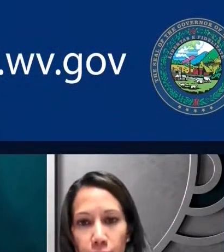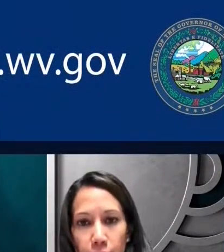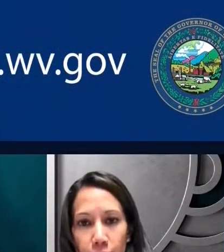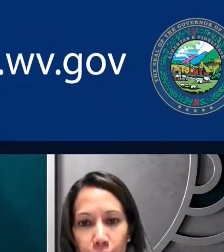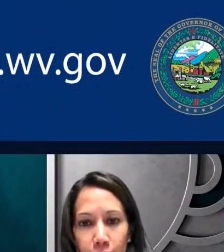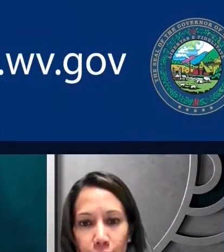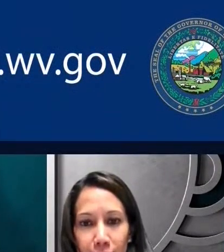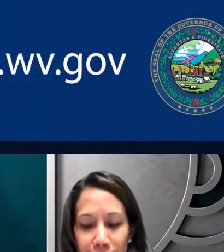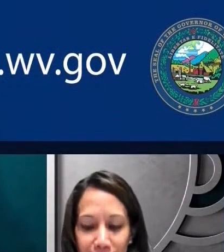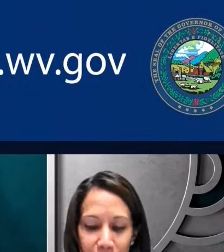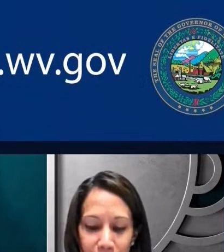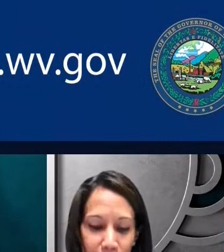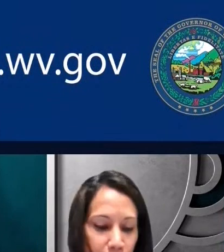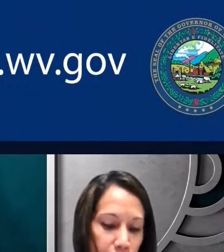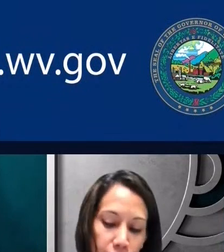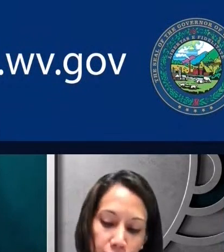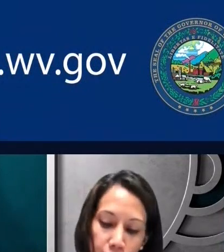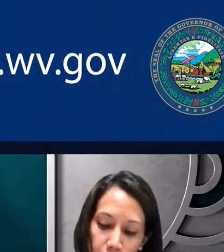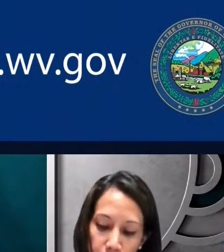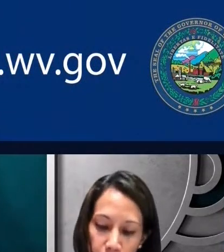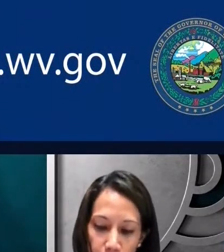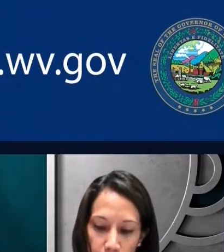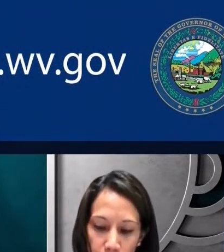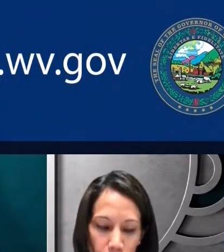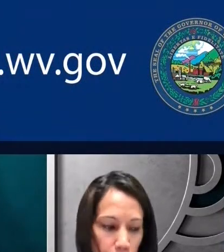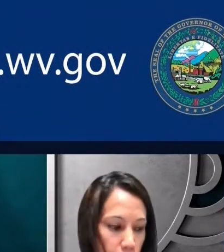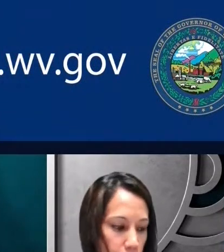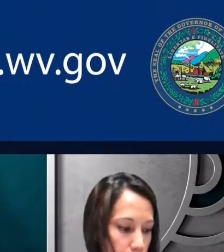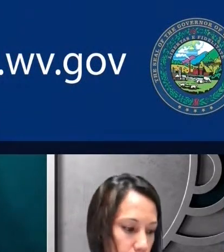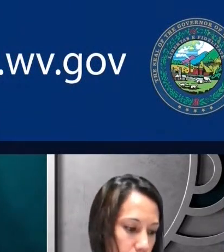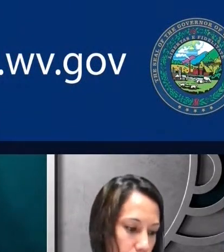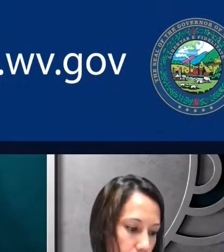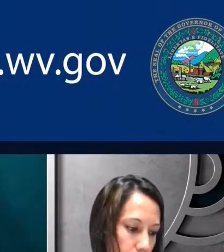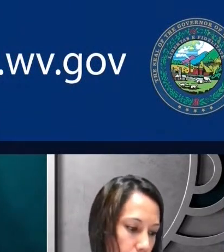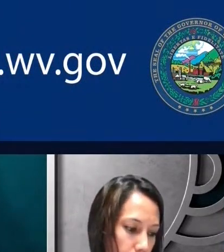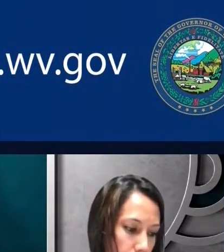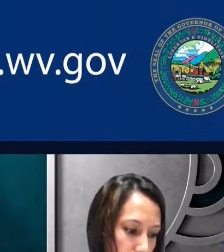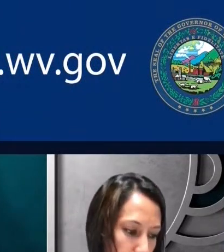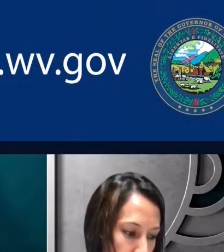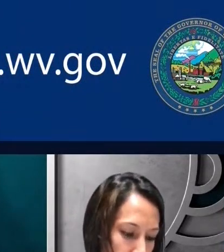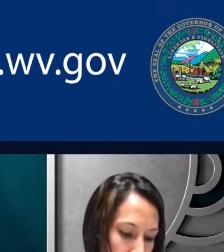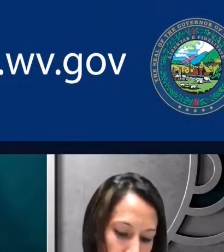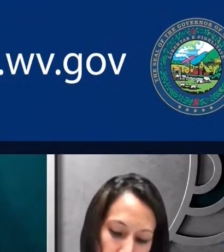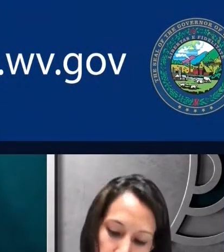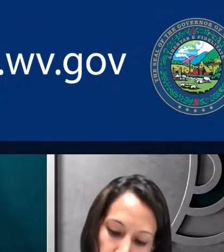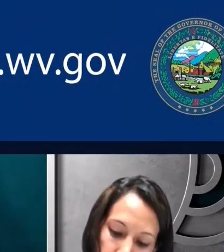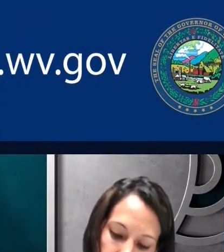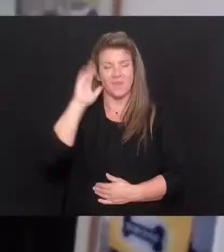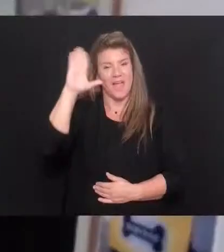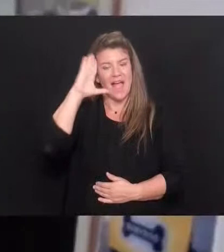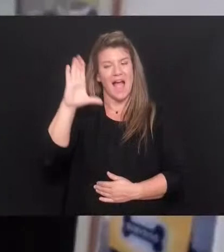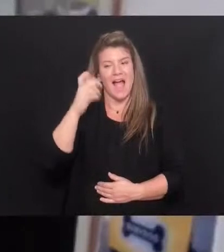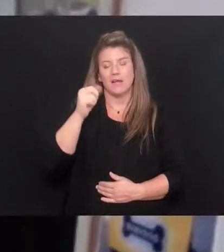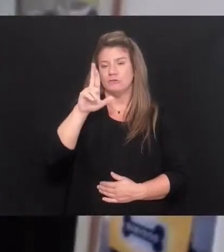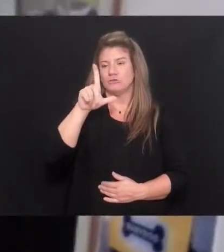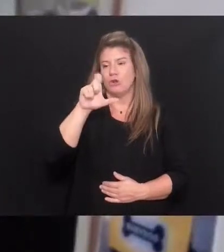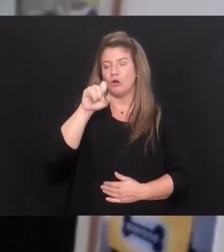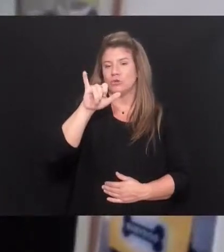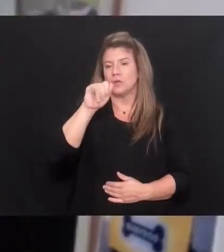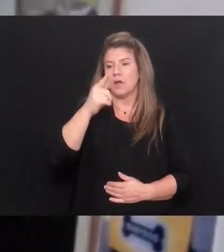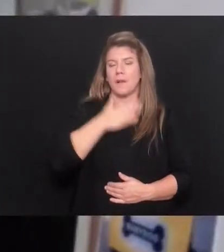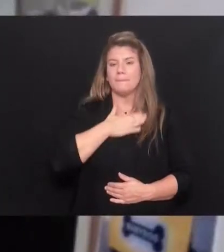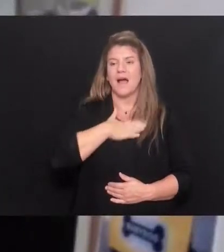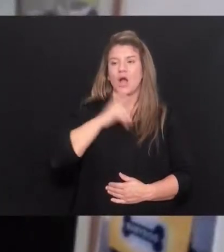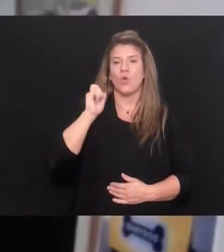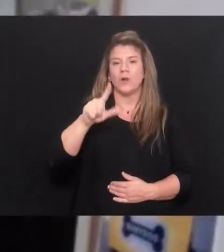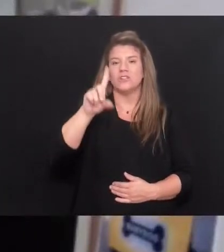All right, thank you, Mark. Next, we'll go to Charles Young with WV News. Hi, this is Charles Young with WV News. My question is for